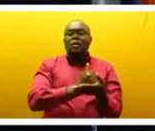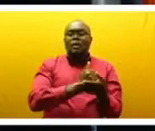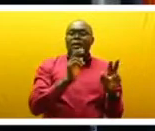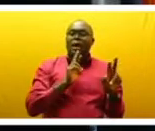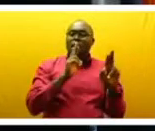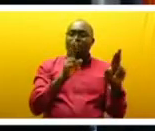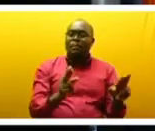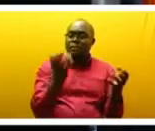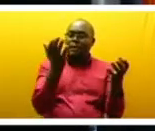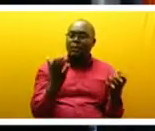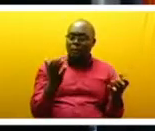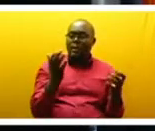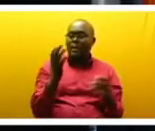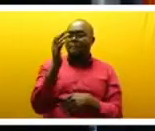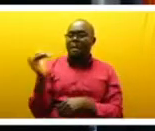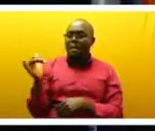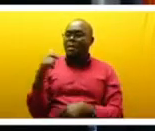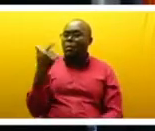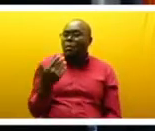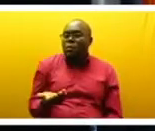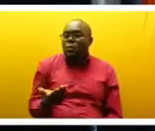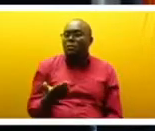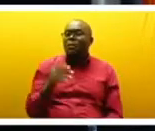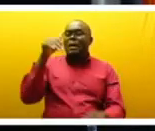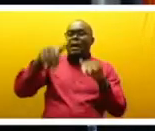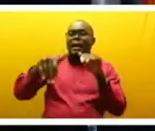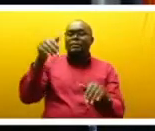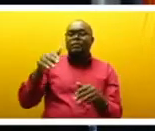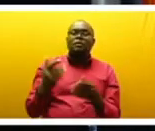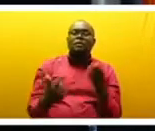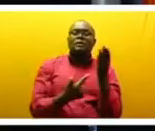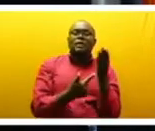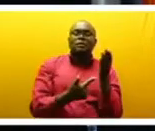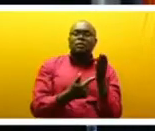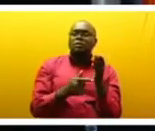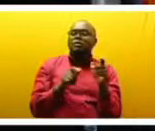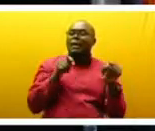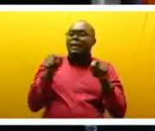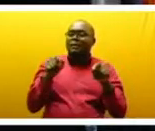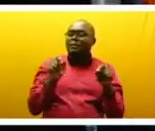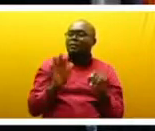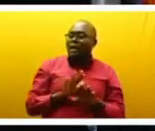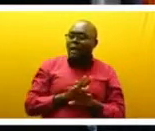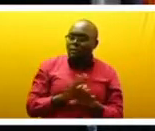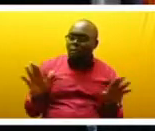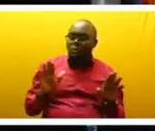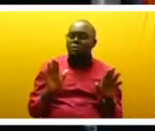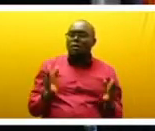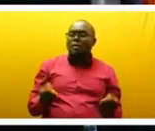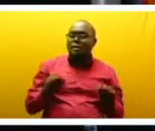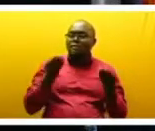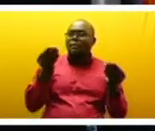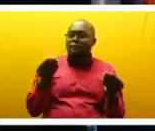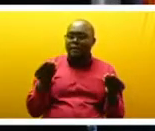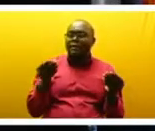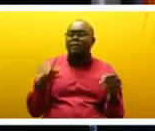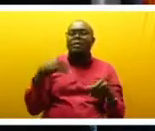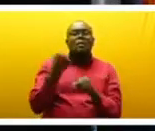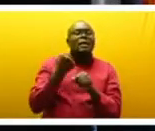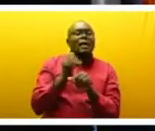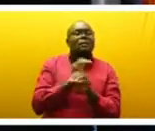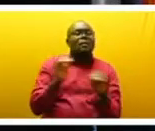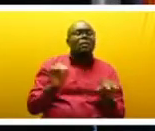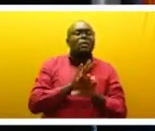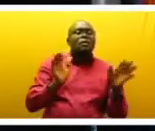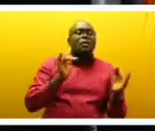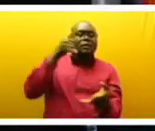as required by the elections technology regulations has not been provided or done. It's not on their